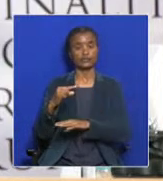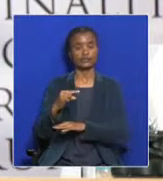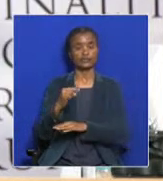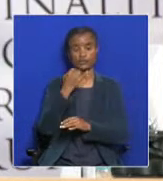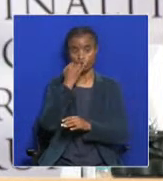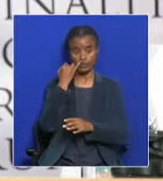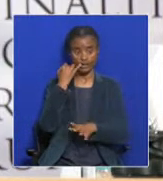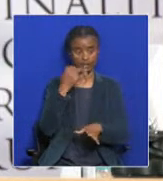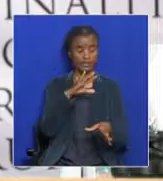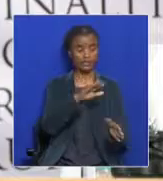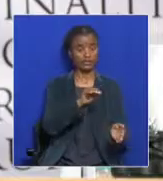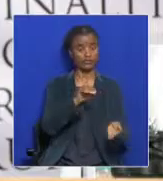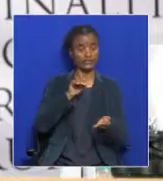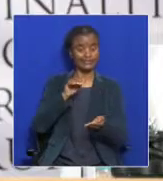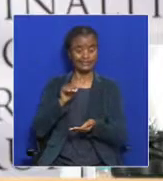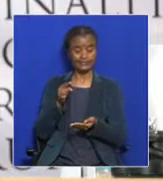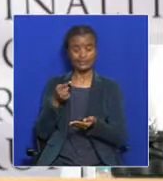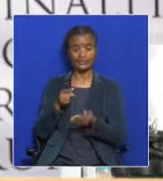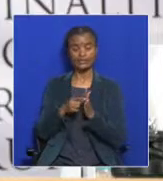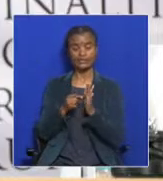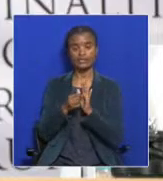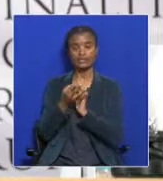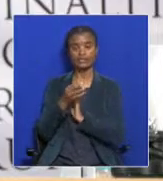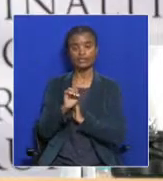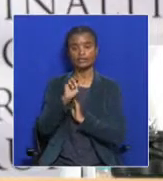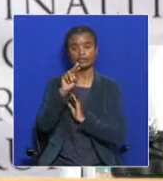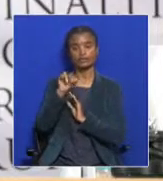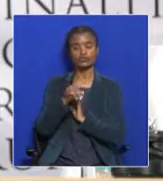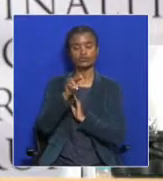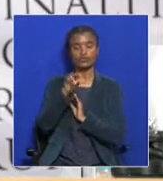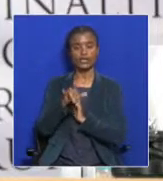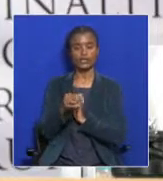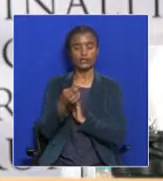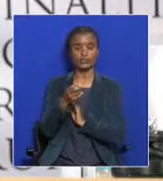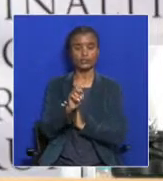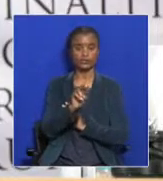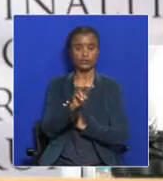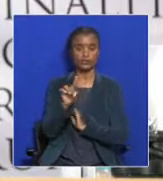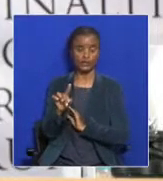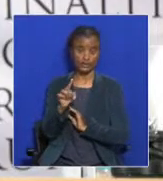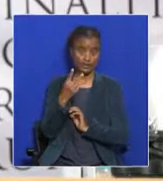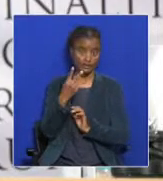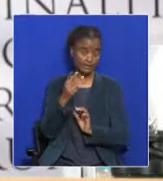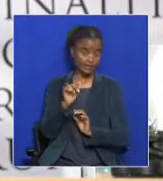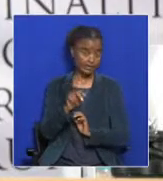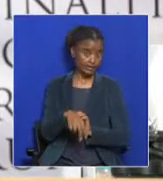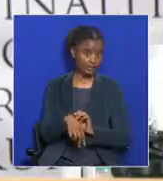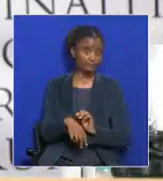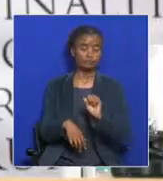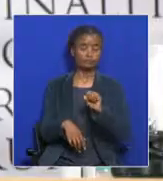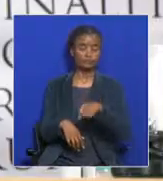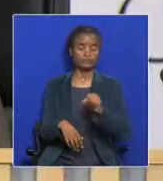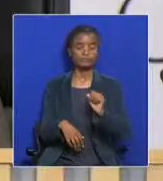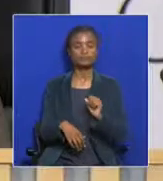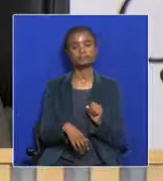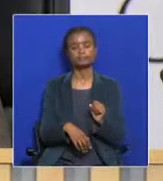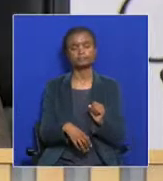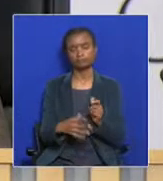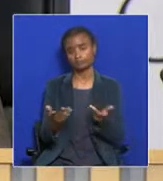30th July 2021. You see that? Yes. Unless I am misreading